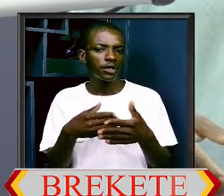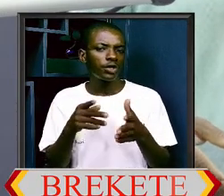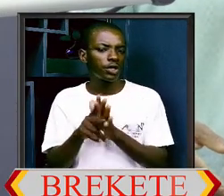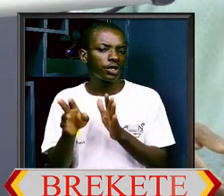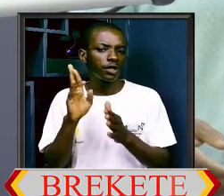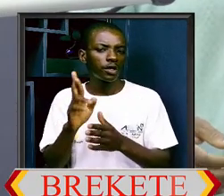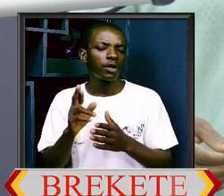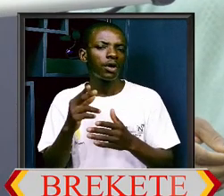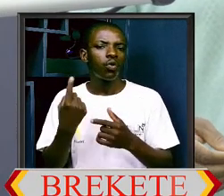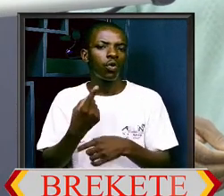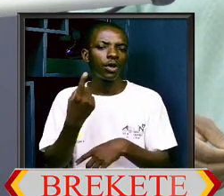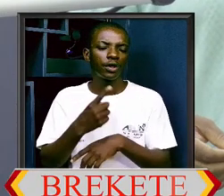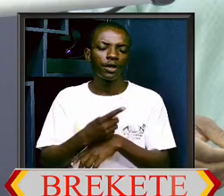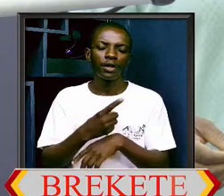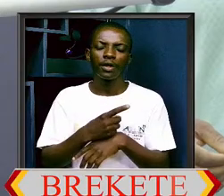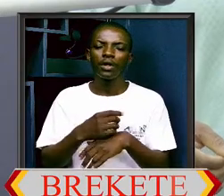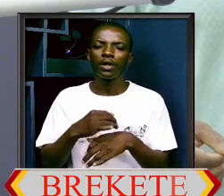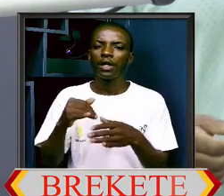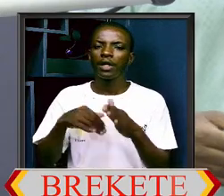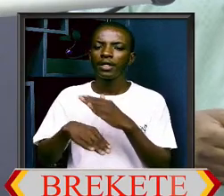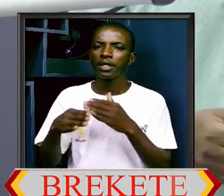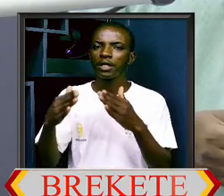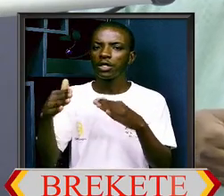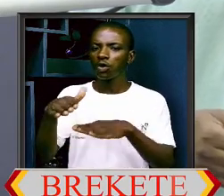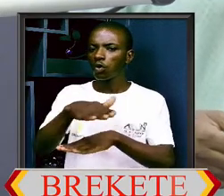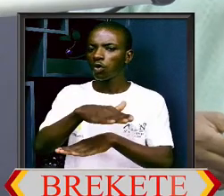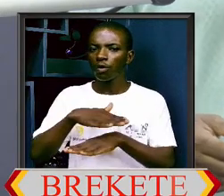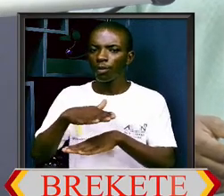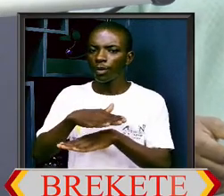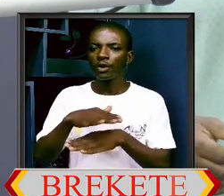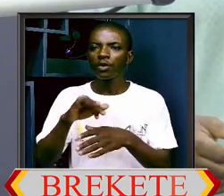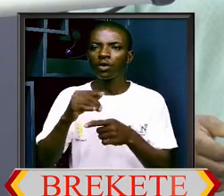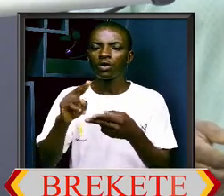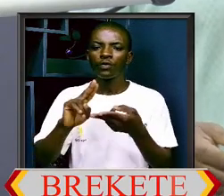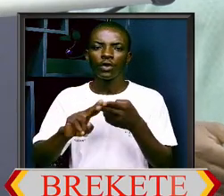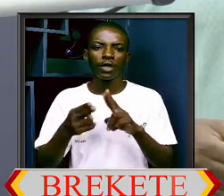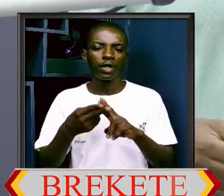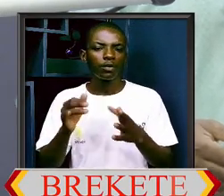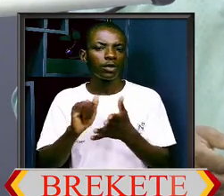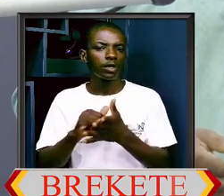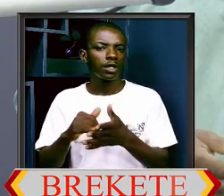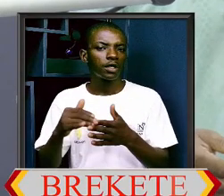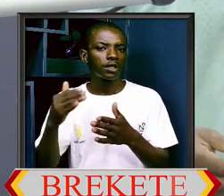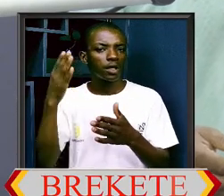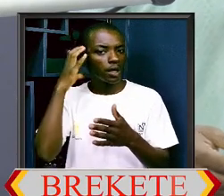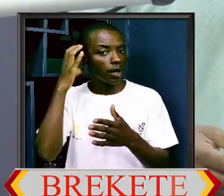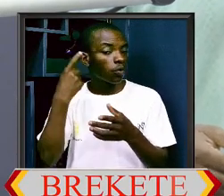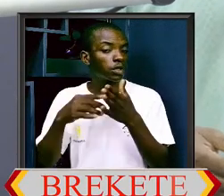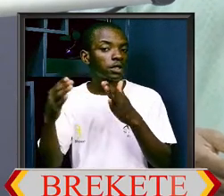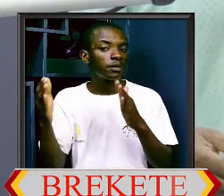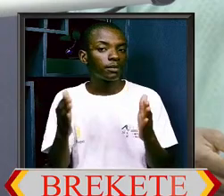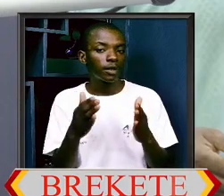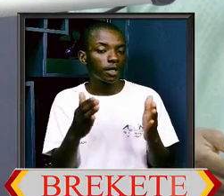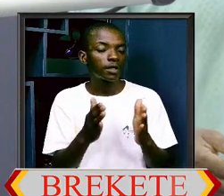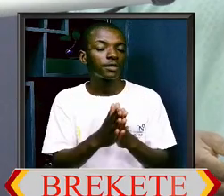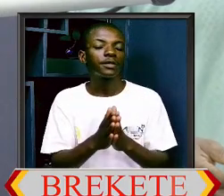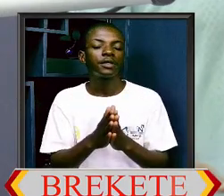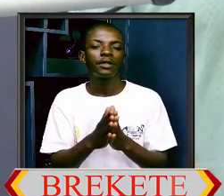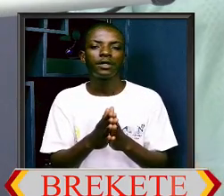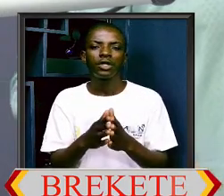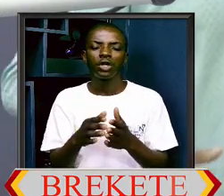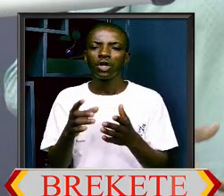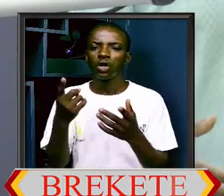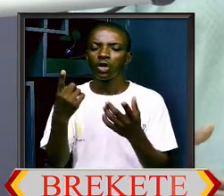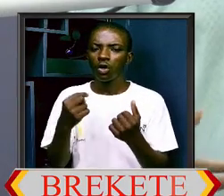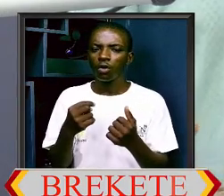fact one day for inside the compound one of their neighbors we here plan